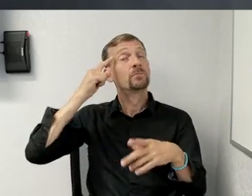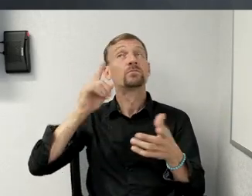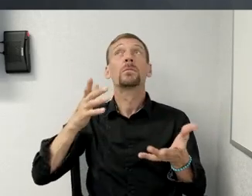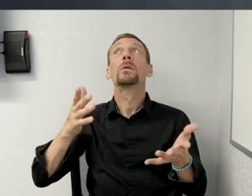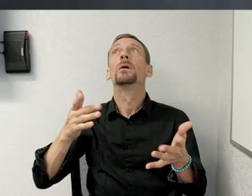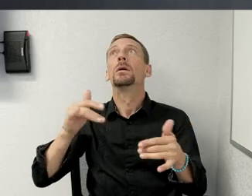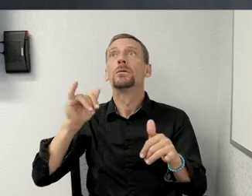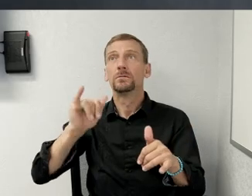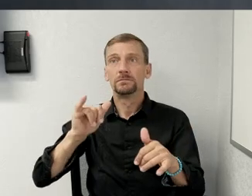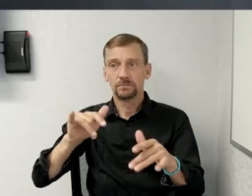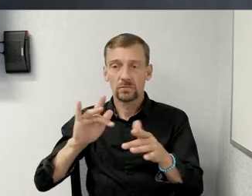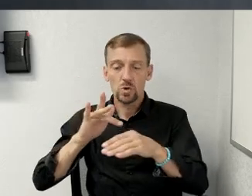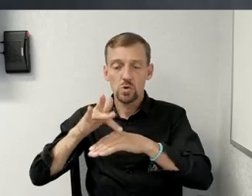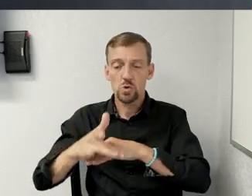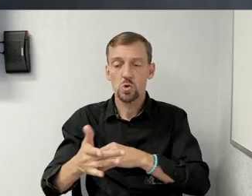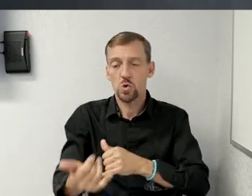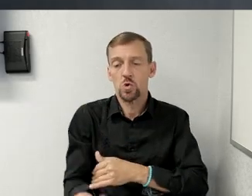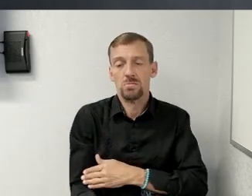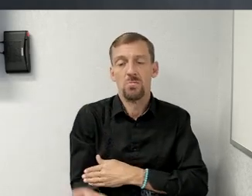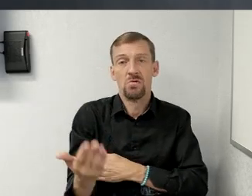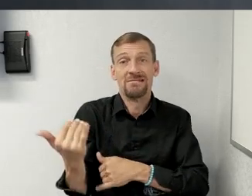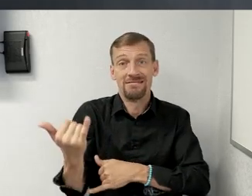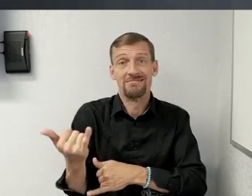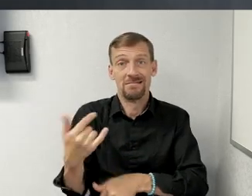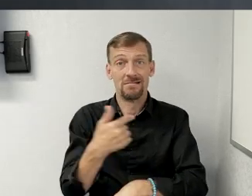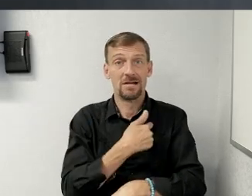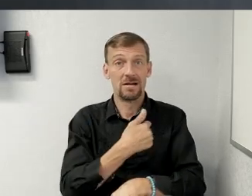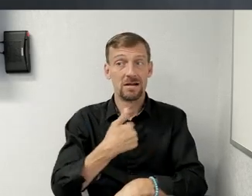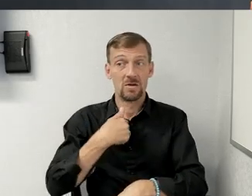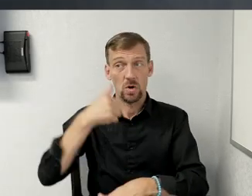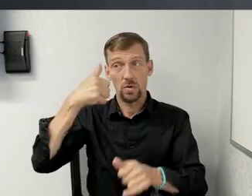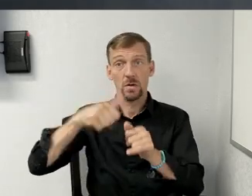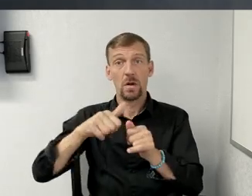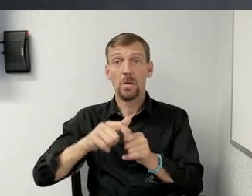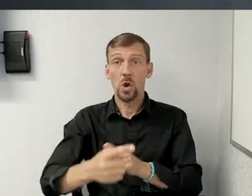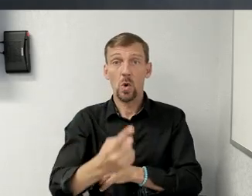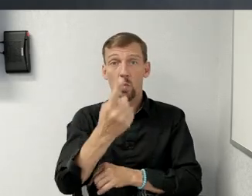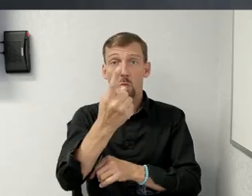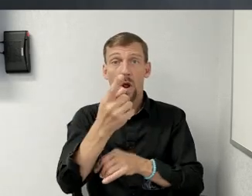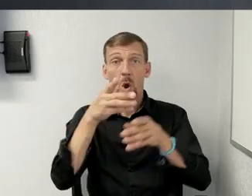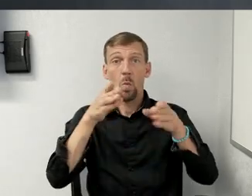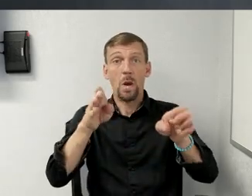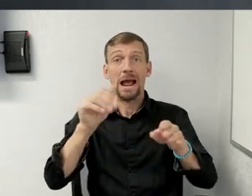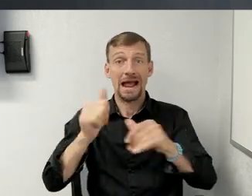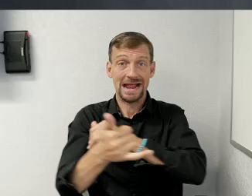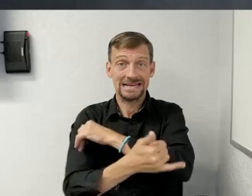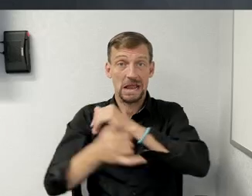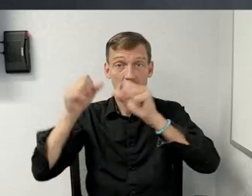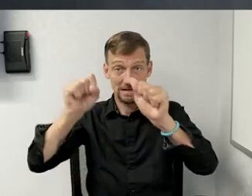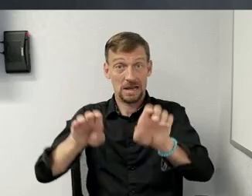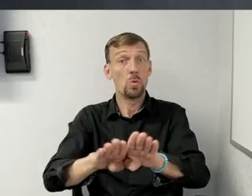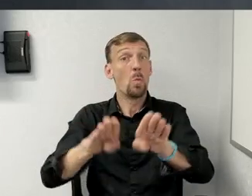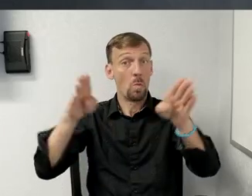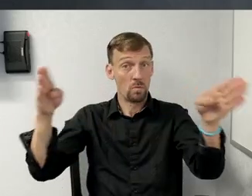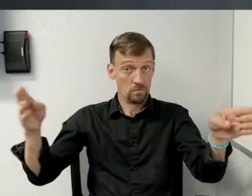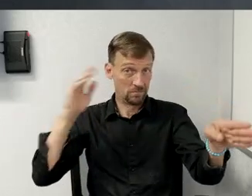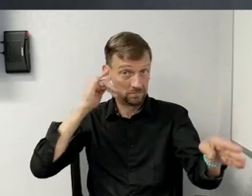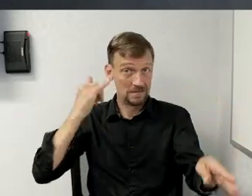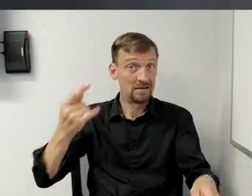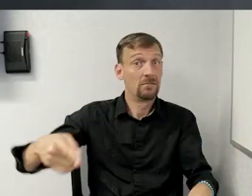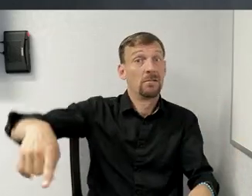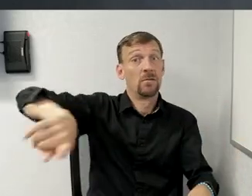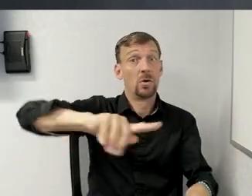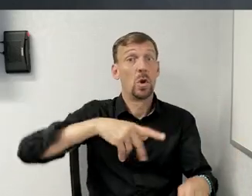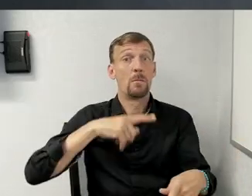today, as part of one of the ways that a county can open up is if the